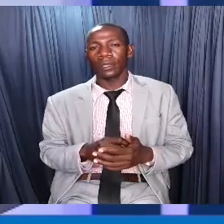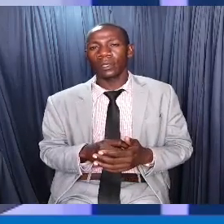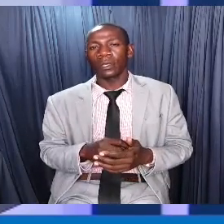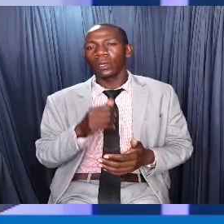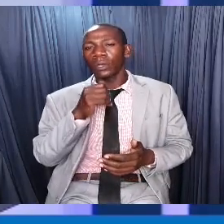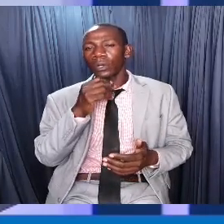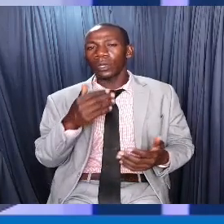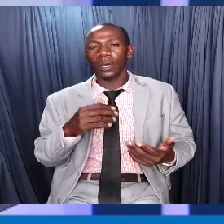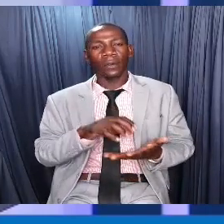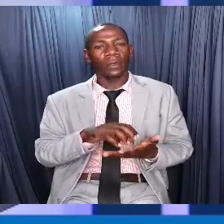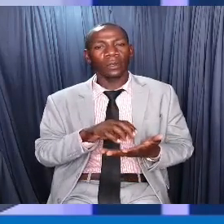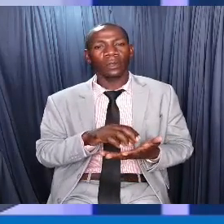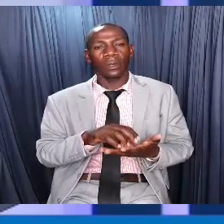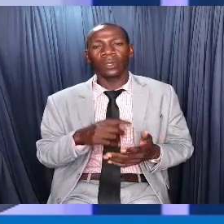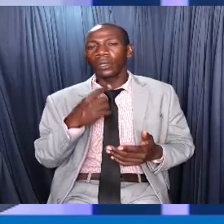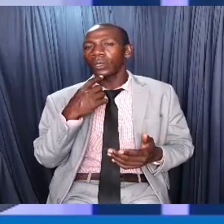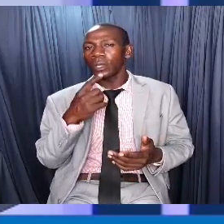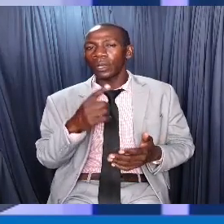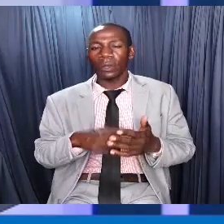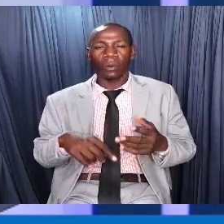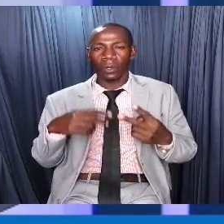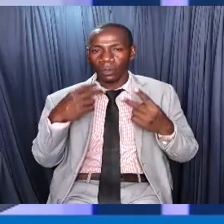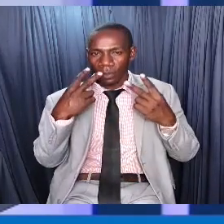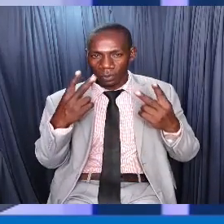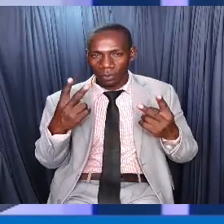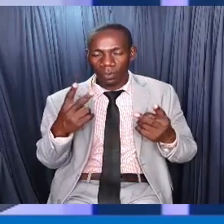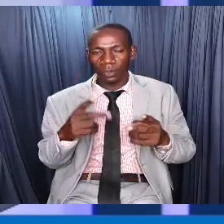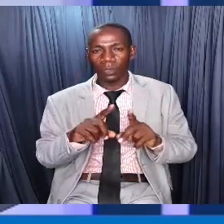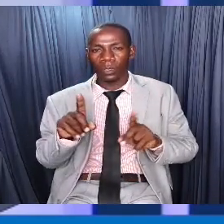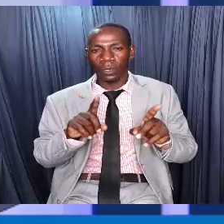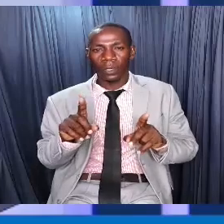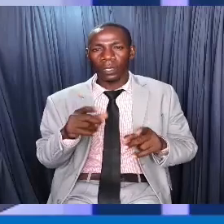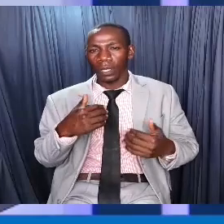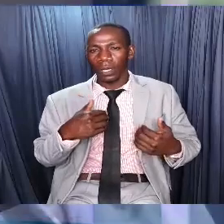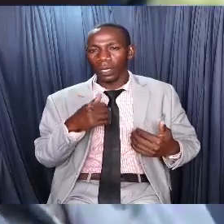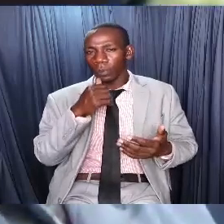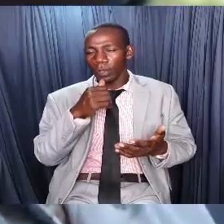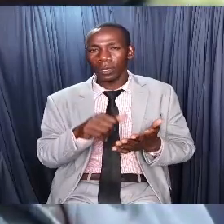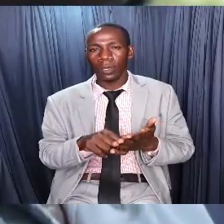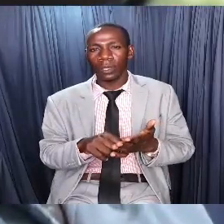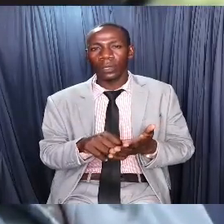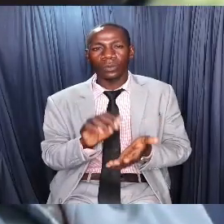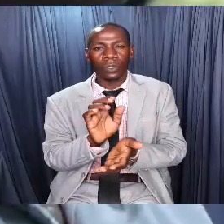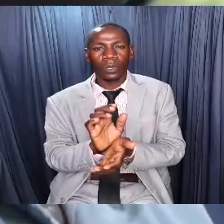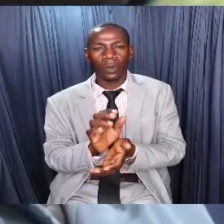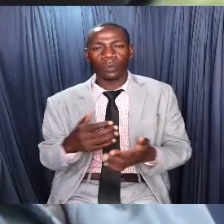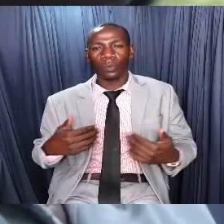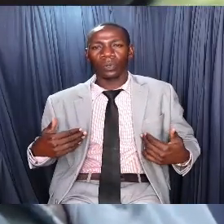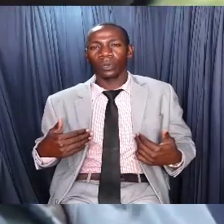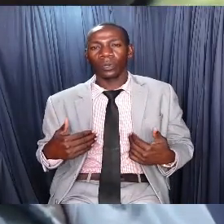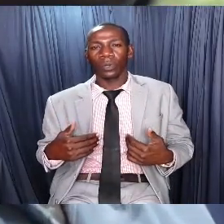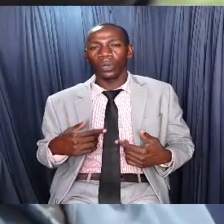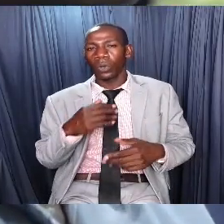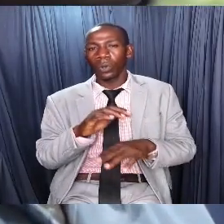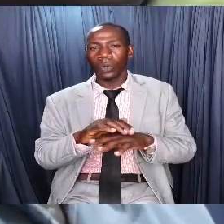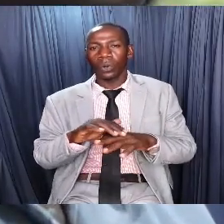hana kesi. He didn't have a case. Anaeleza vile alivyokuwa anaenda. He is telling his journey. Akiwa na barua. With a letter. Za kushika hao watu. To arrest these people.